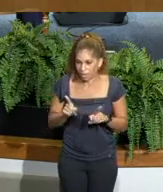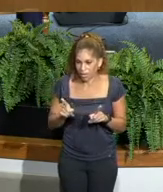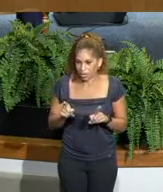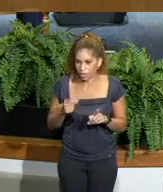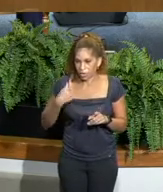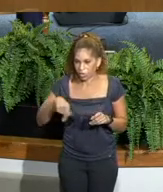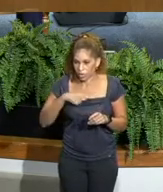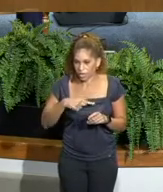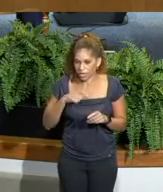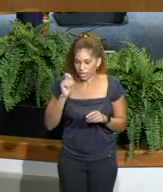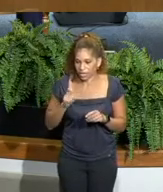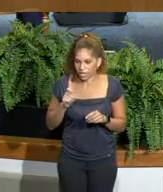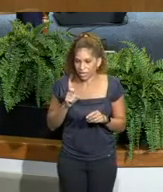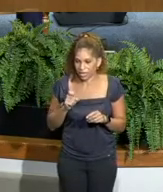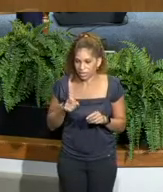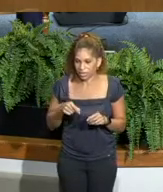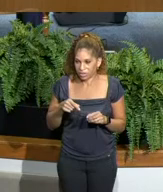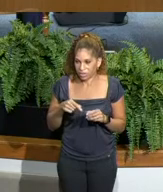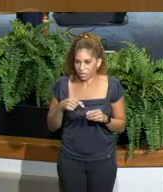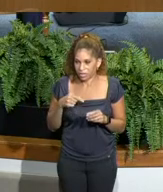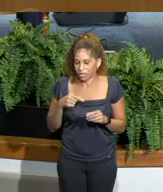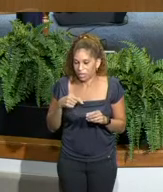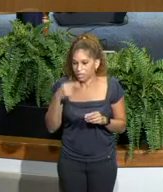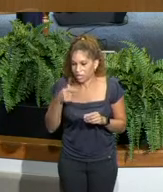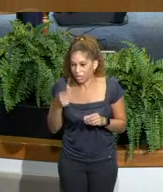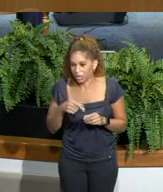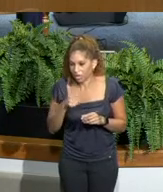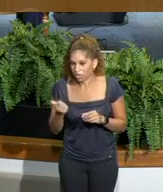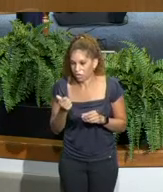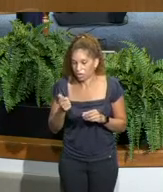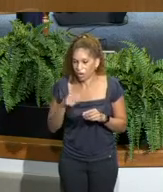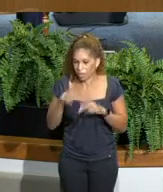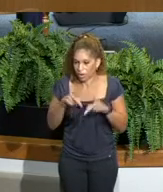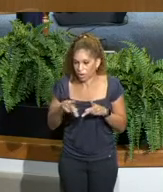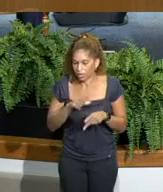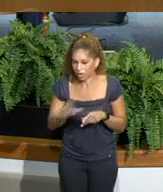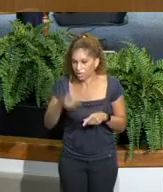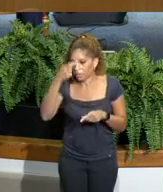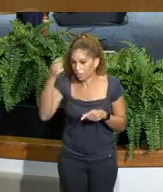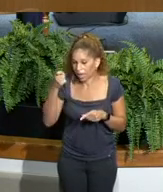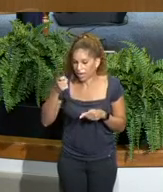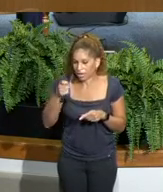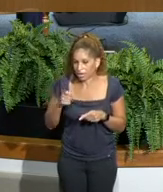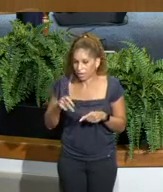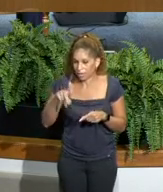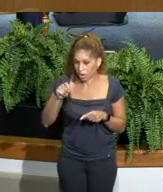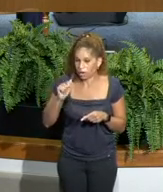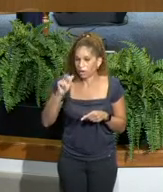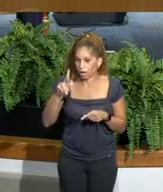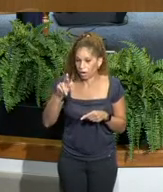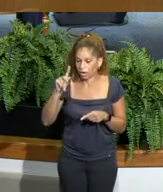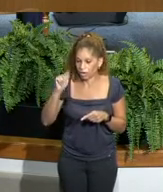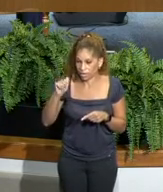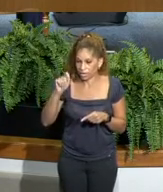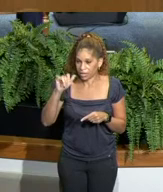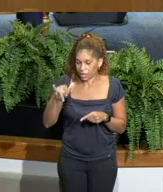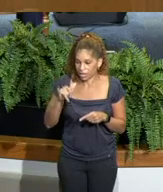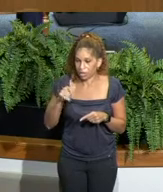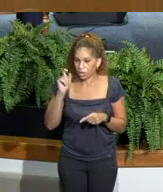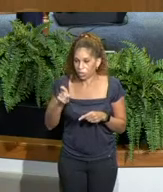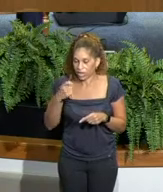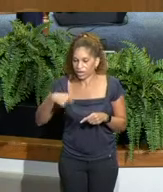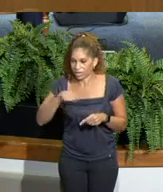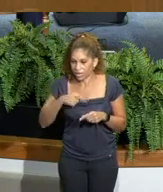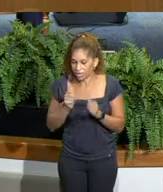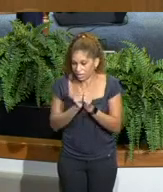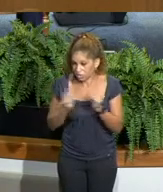must intentionally split the nation. We must use racialized code words to split the nation. And Buchanan said,